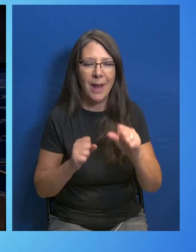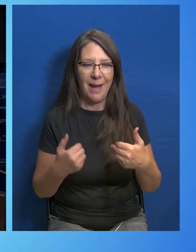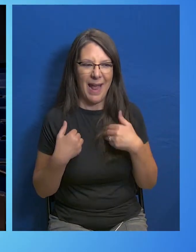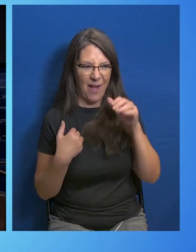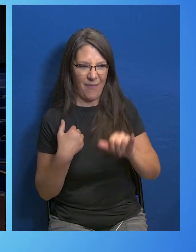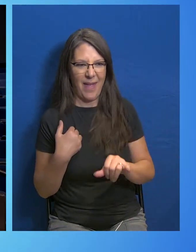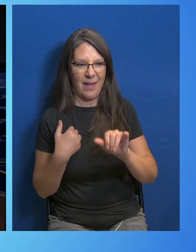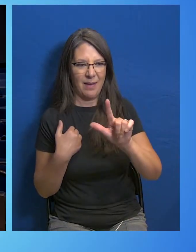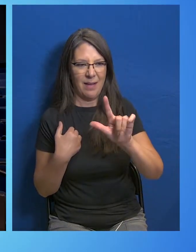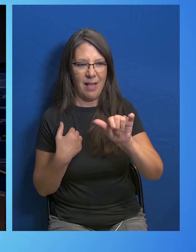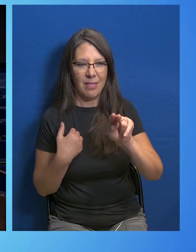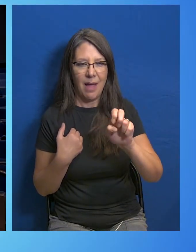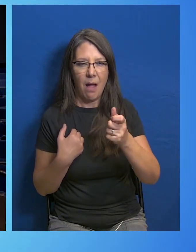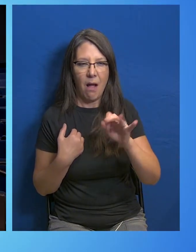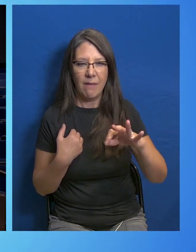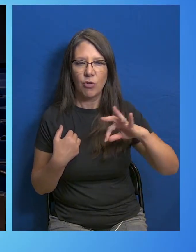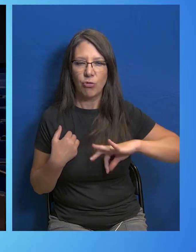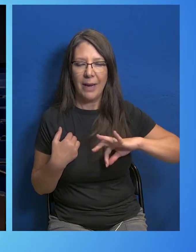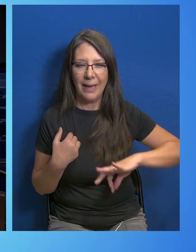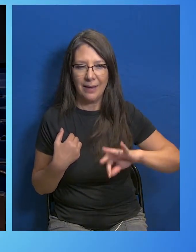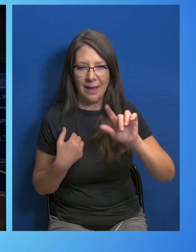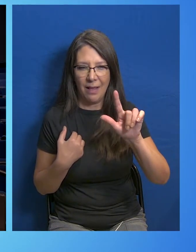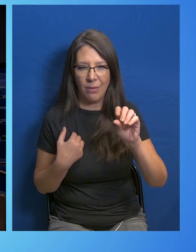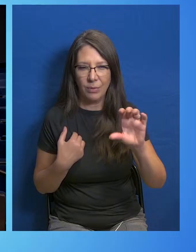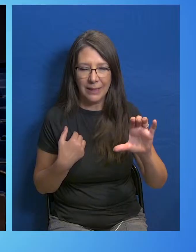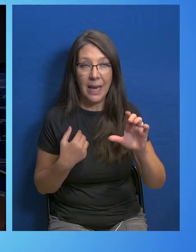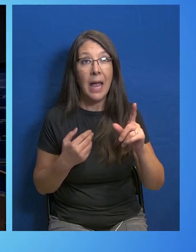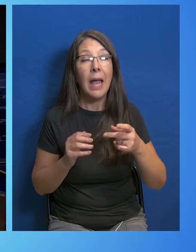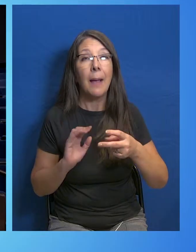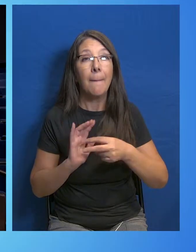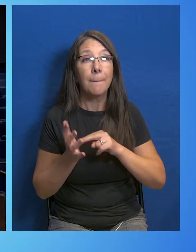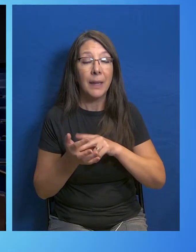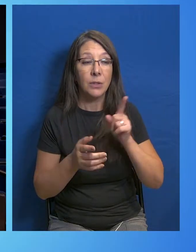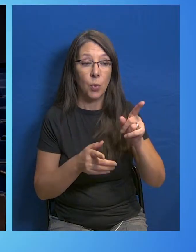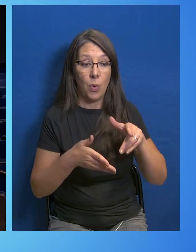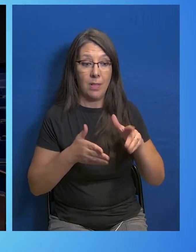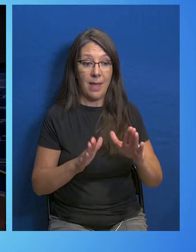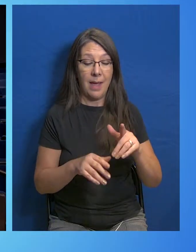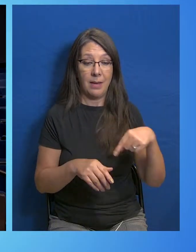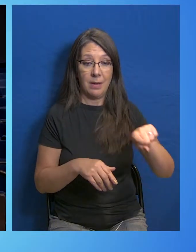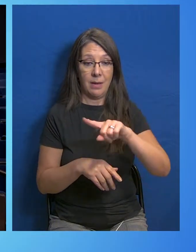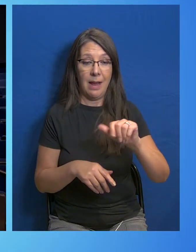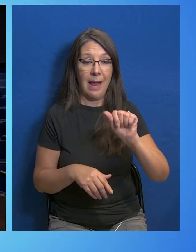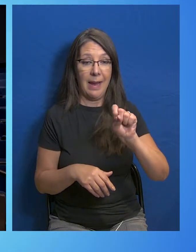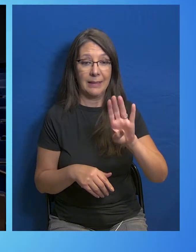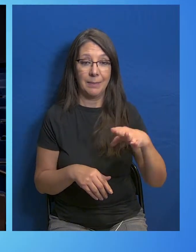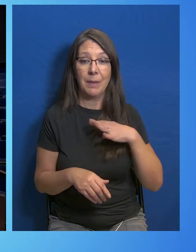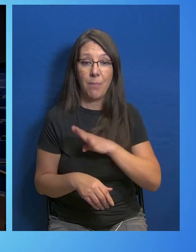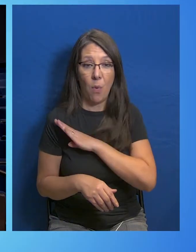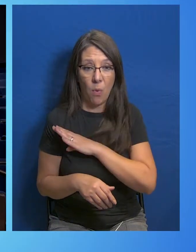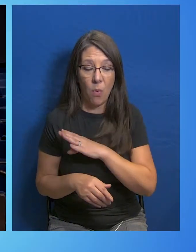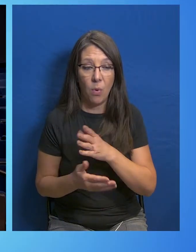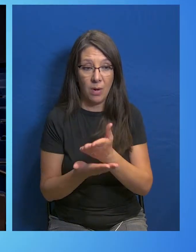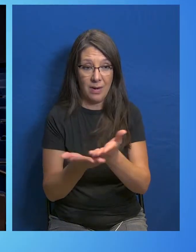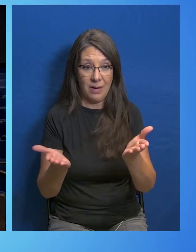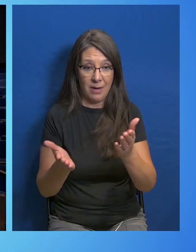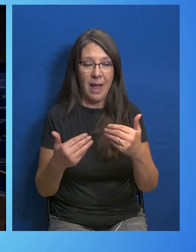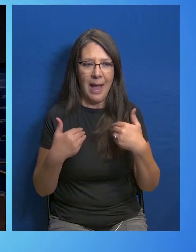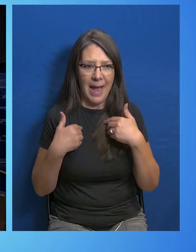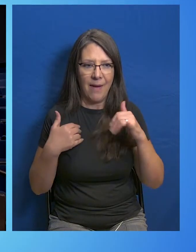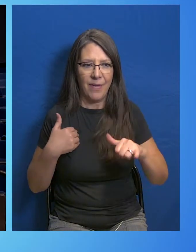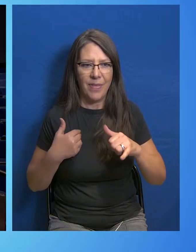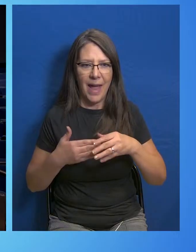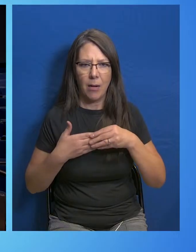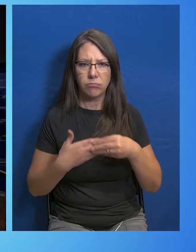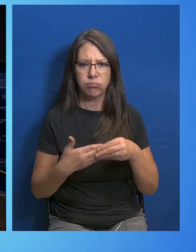I think that granting the ASDB board the flexibility to do these